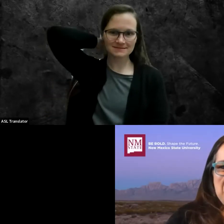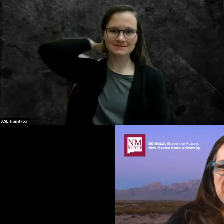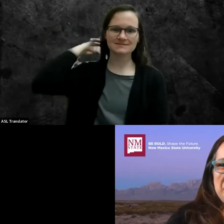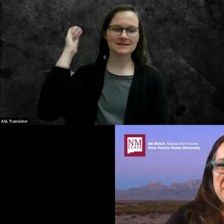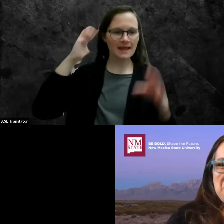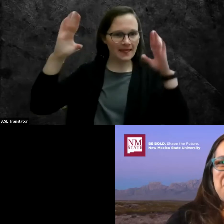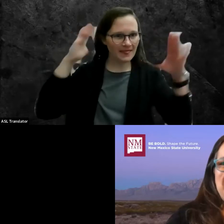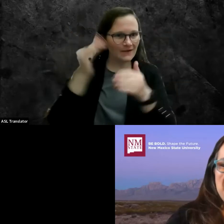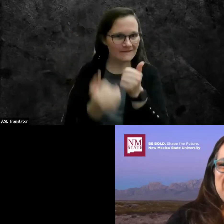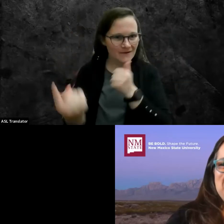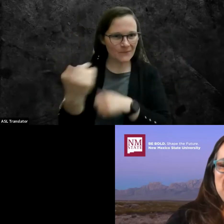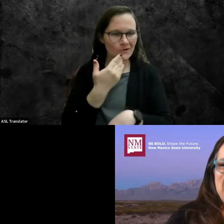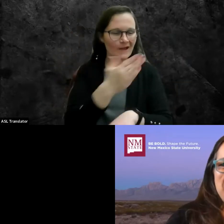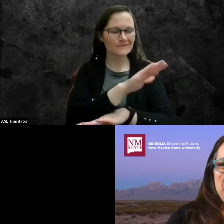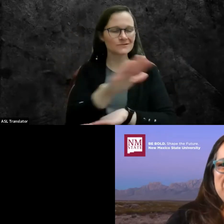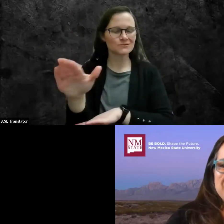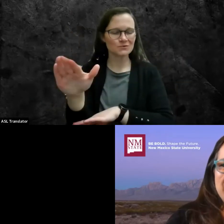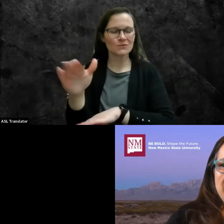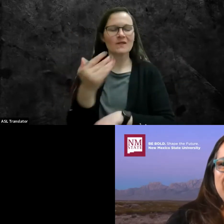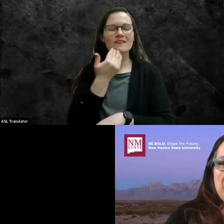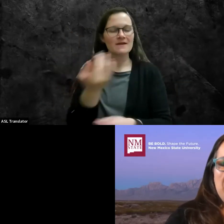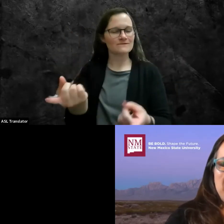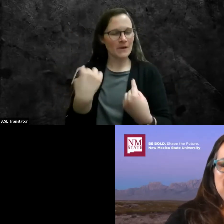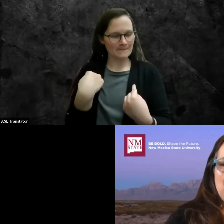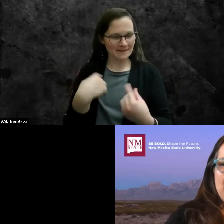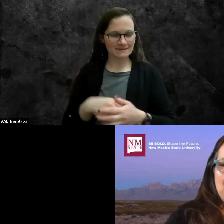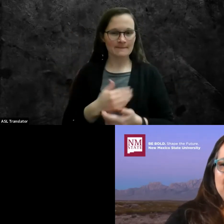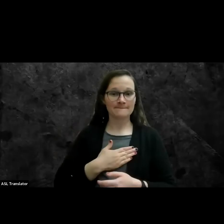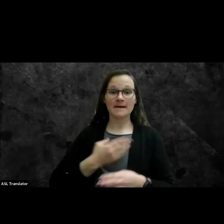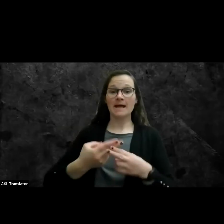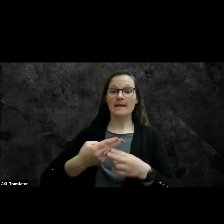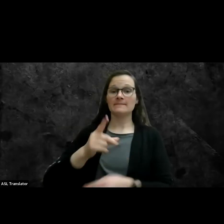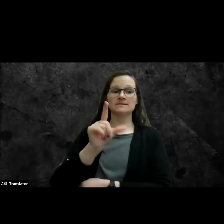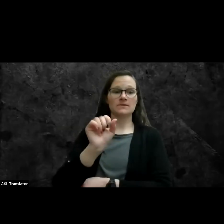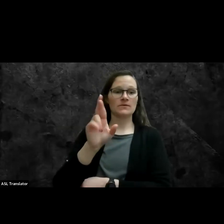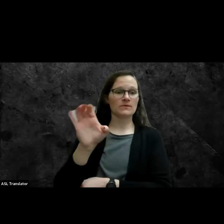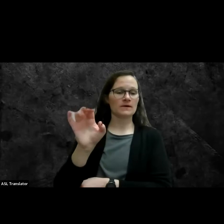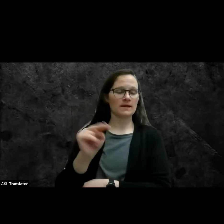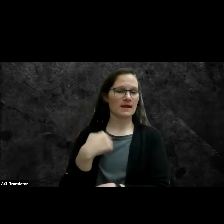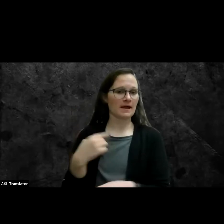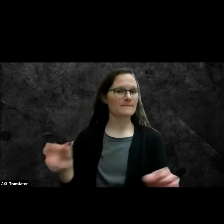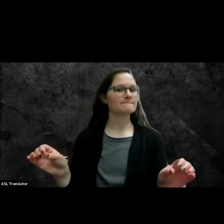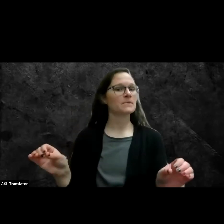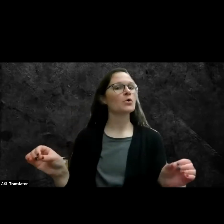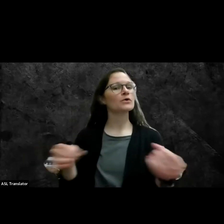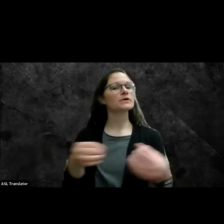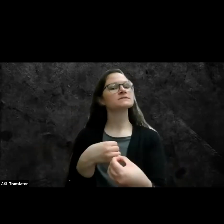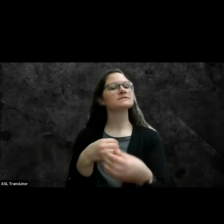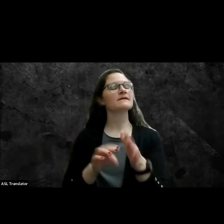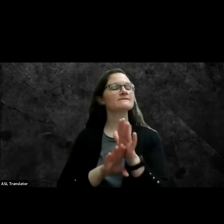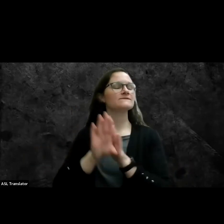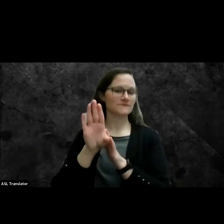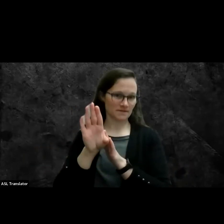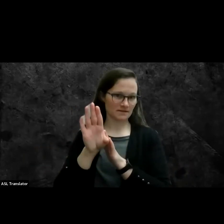Hi, everyone. Good afternoon, and thank you for being here with us today. My name is Lauren Goldstein. I'm Organizational Development Specialist in the Office